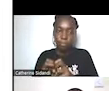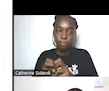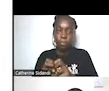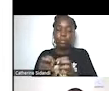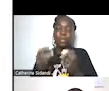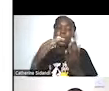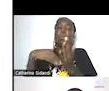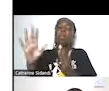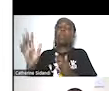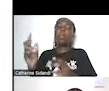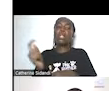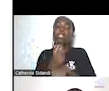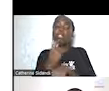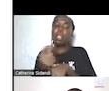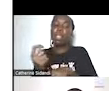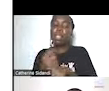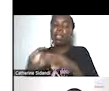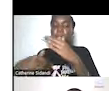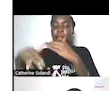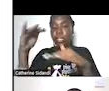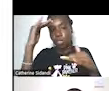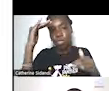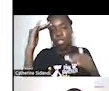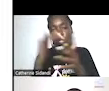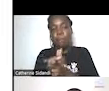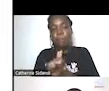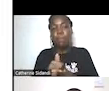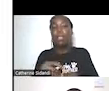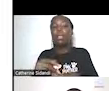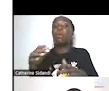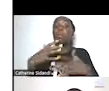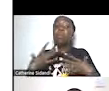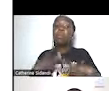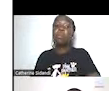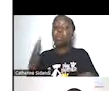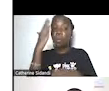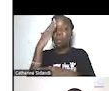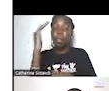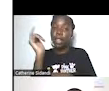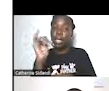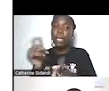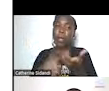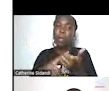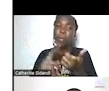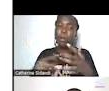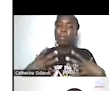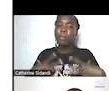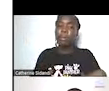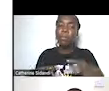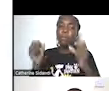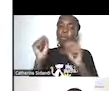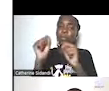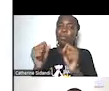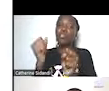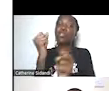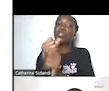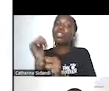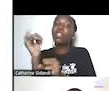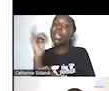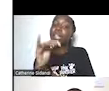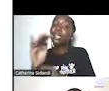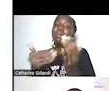things are changing and people need this skill. So how many of us have this skill that we can actually implement? Because at